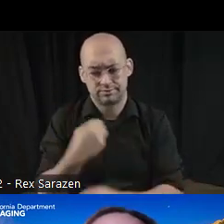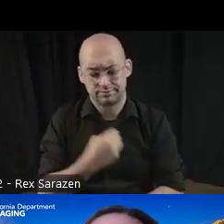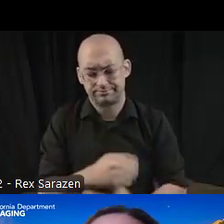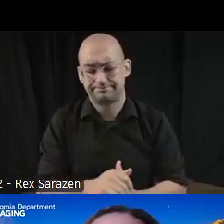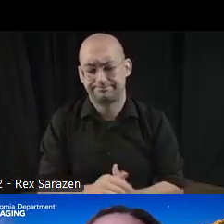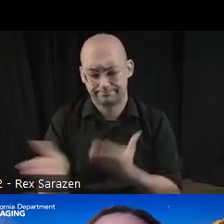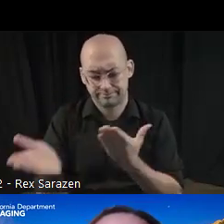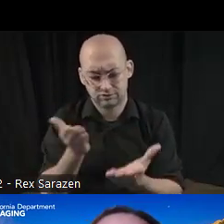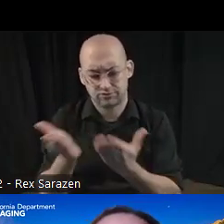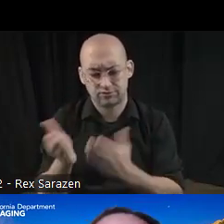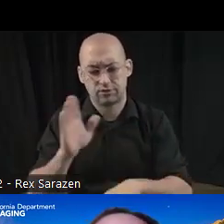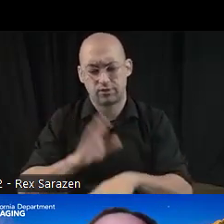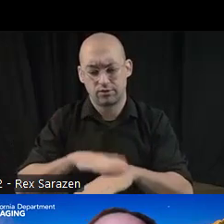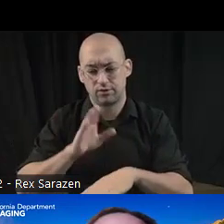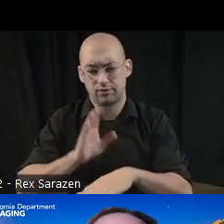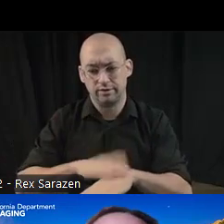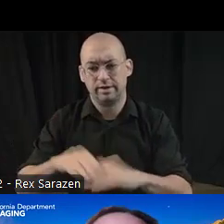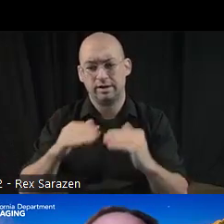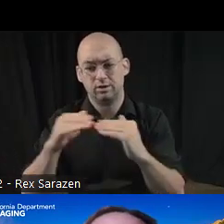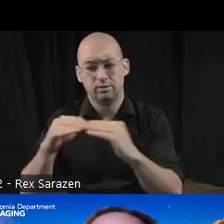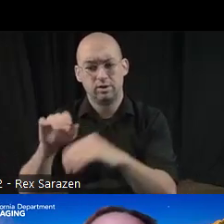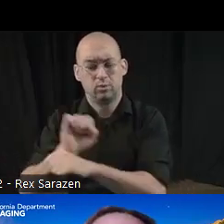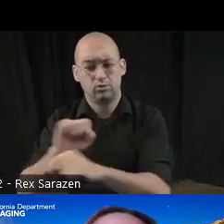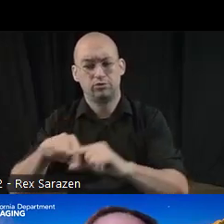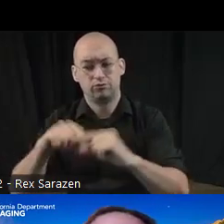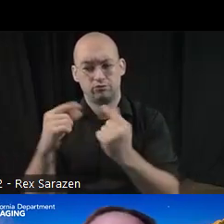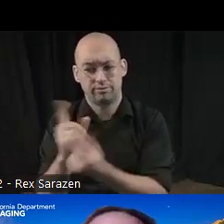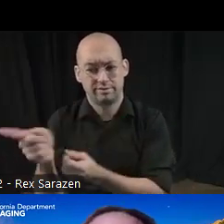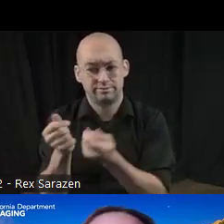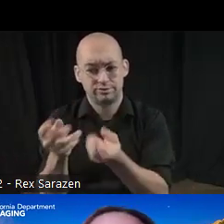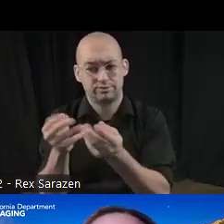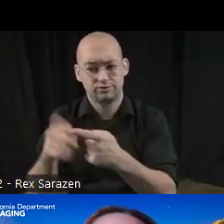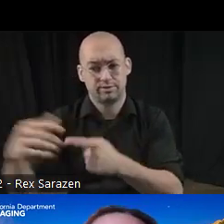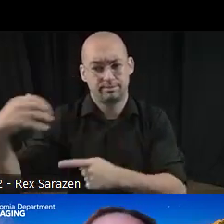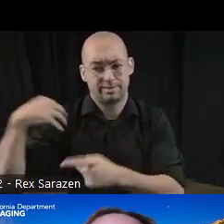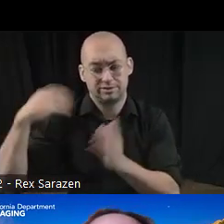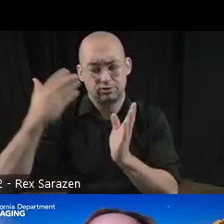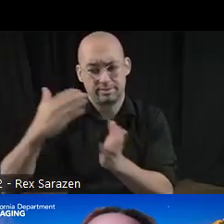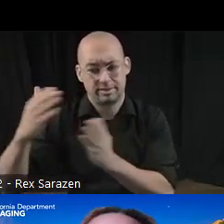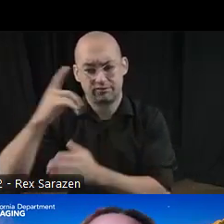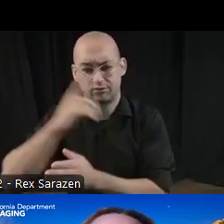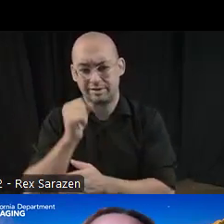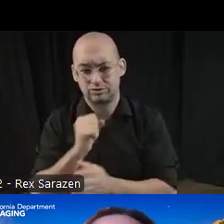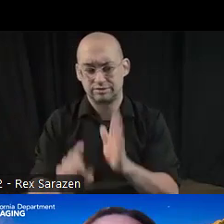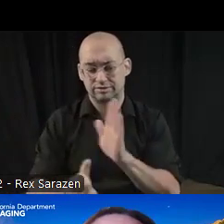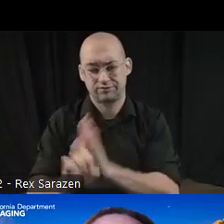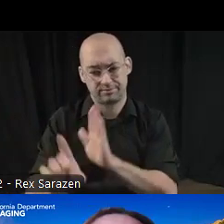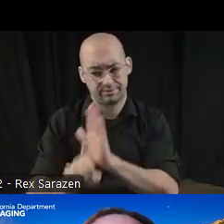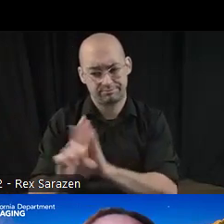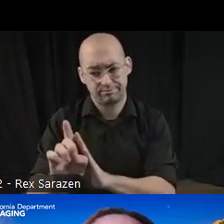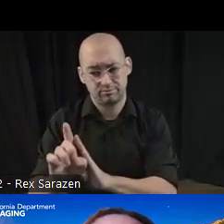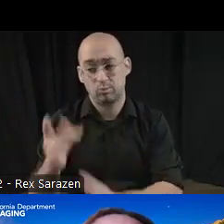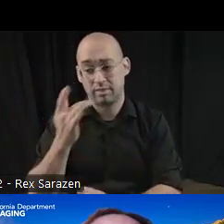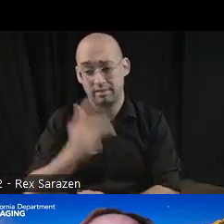the original equity work group that contributed to the Master Plan for Aging's development. Today, we are fortunate to have